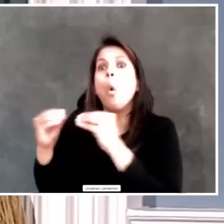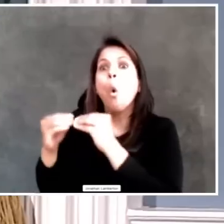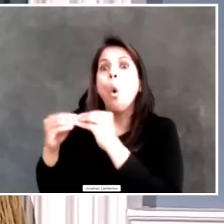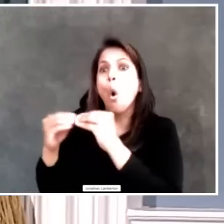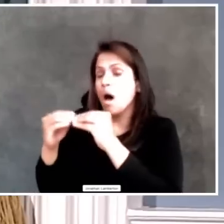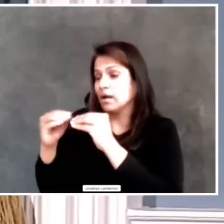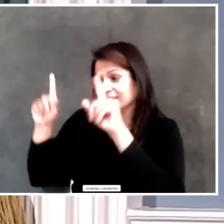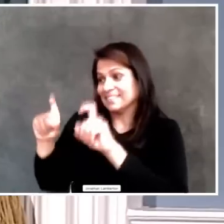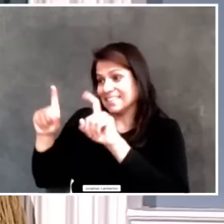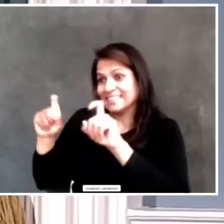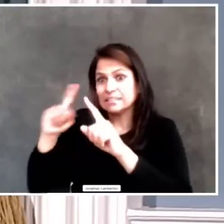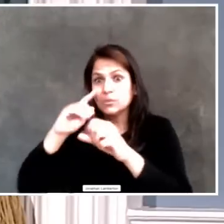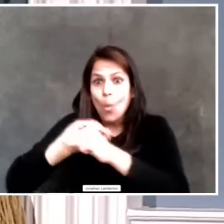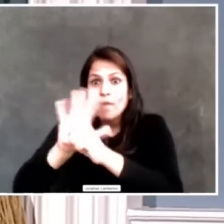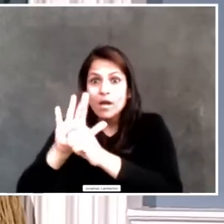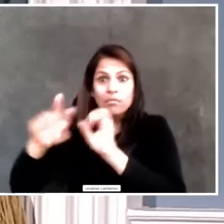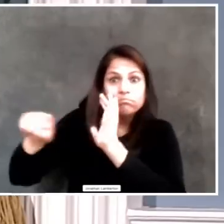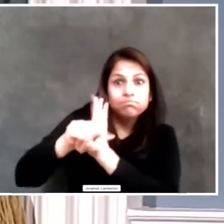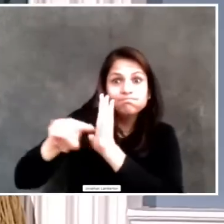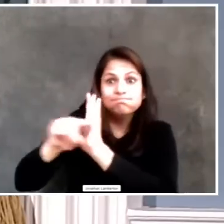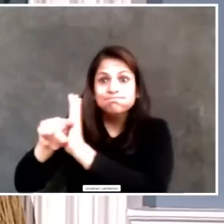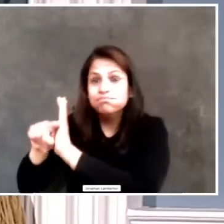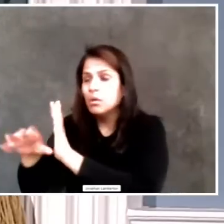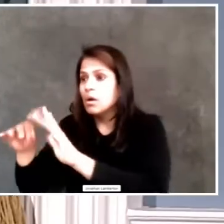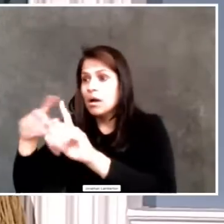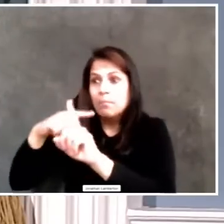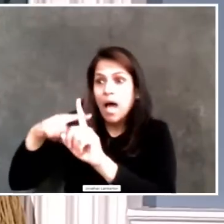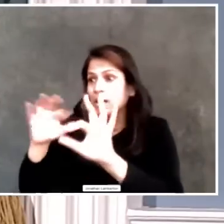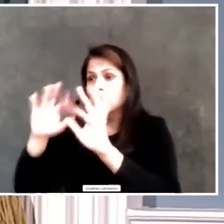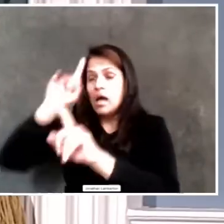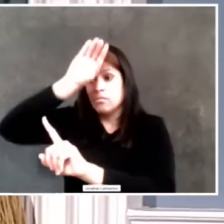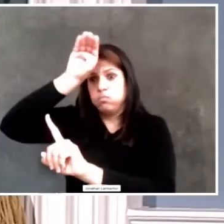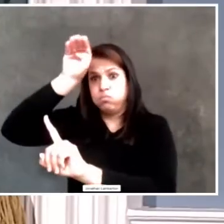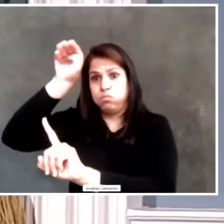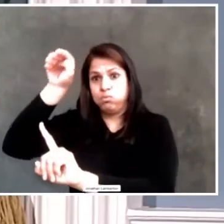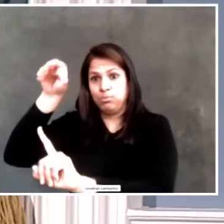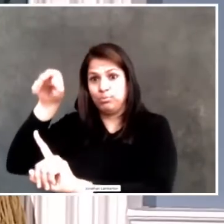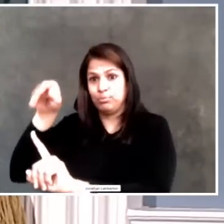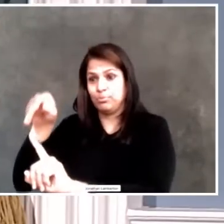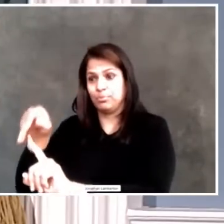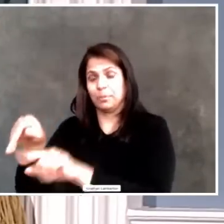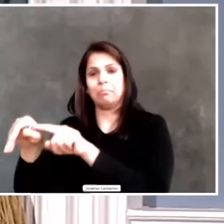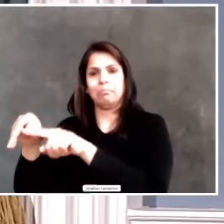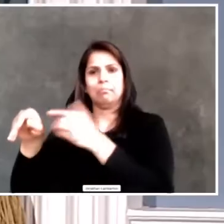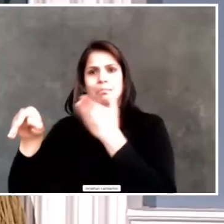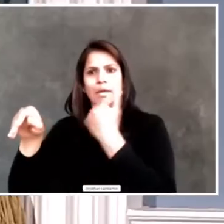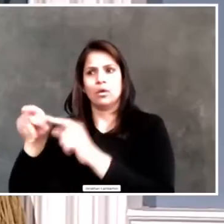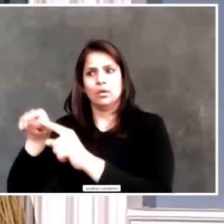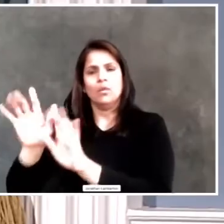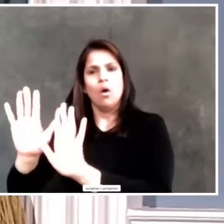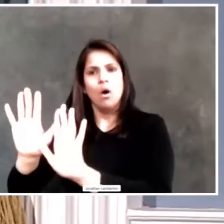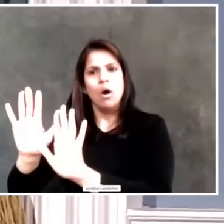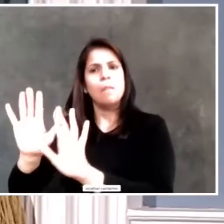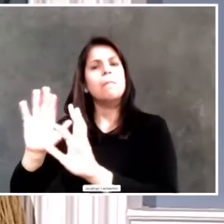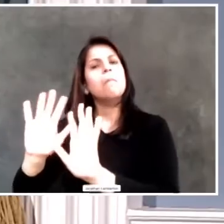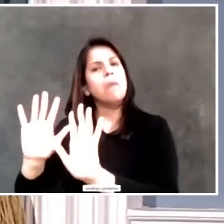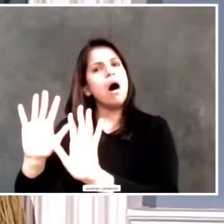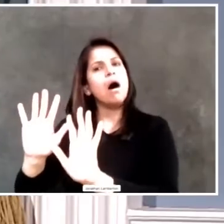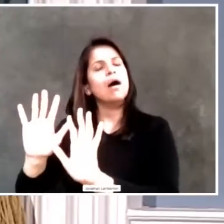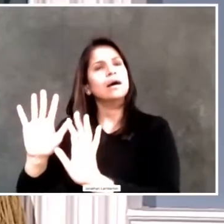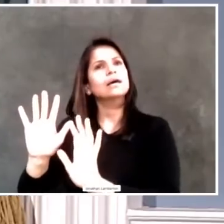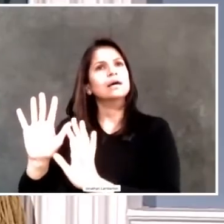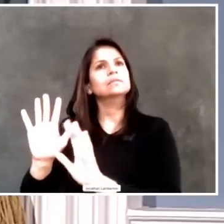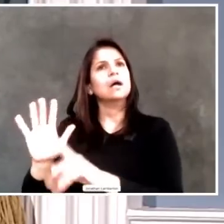that wide-scale testing is going to help speed that downward trend as much as possible, so that, as Dr. Varma said, we can